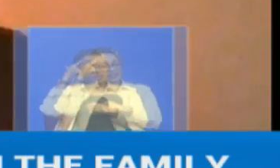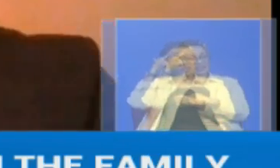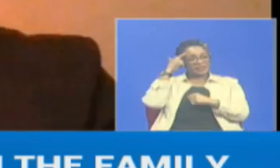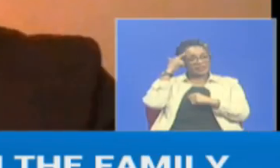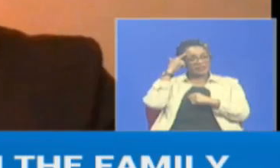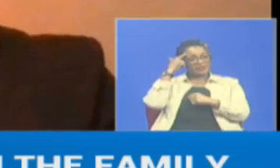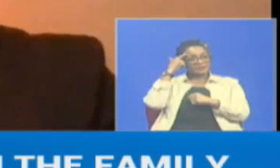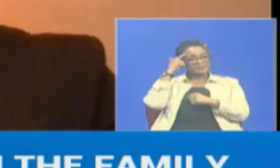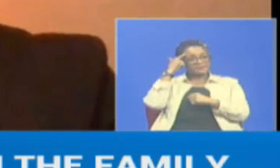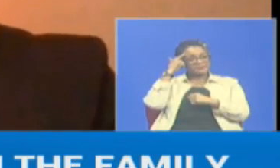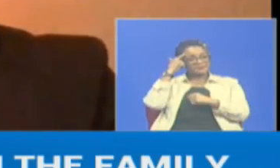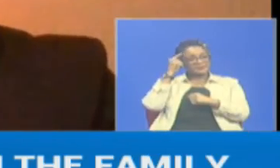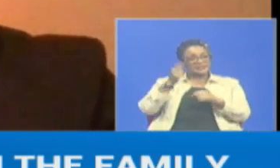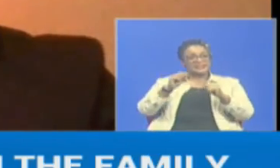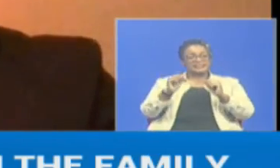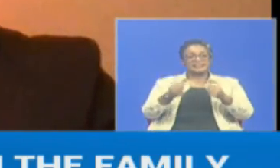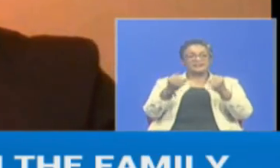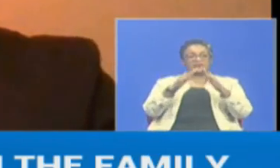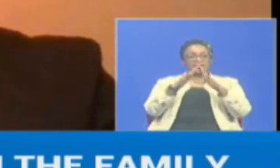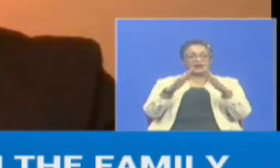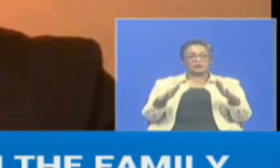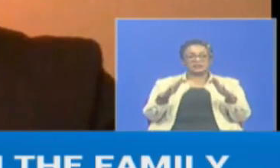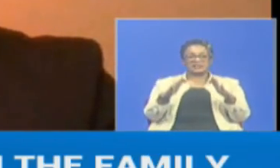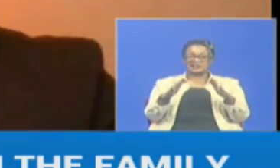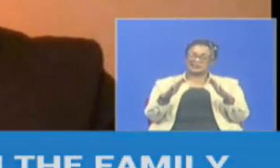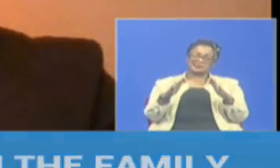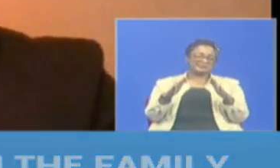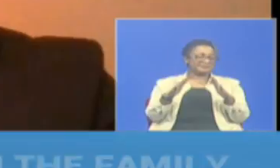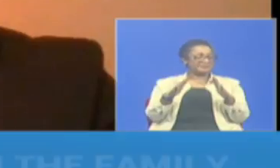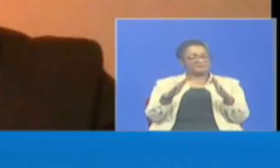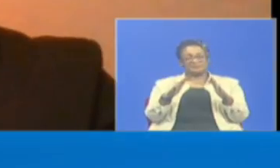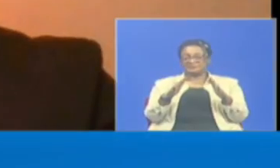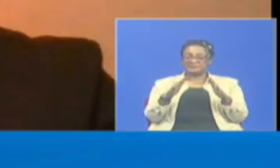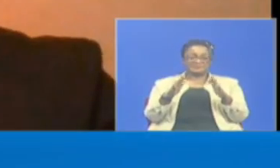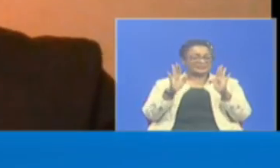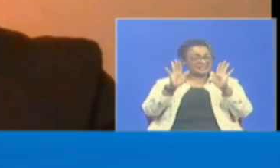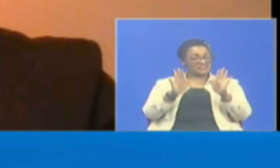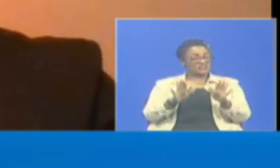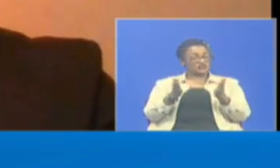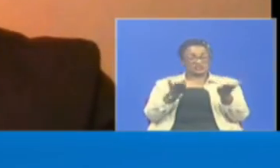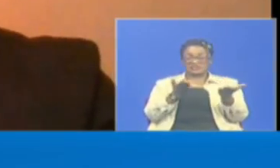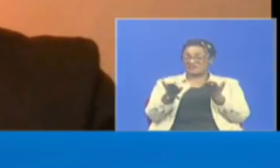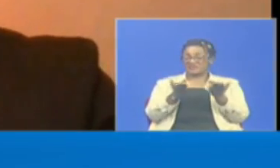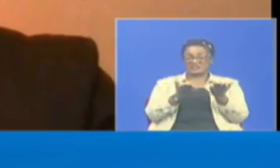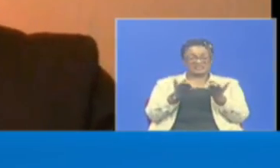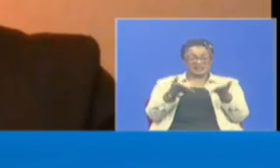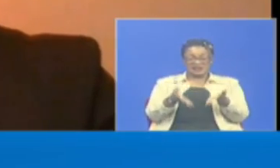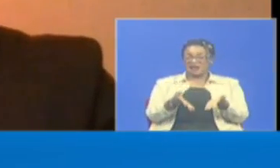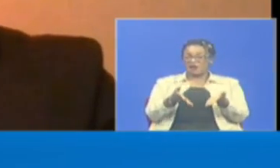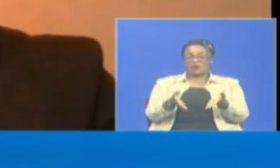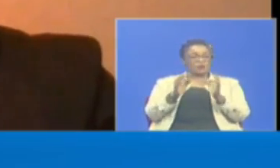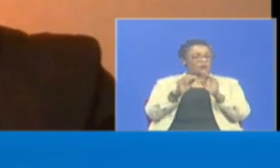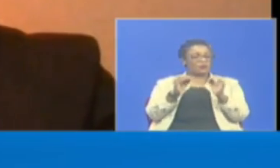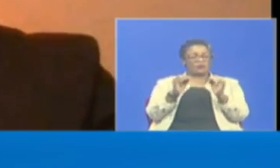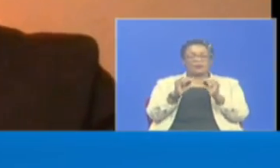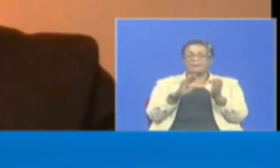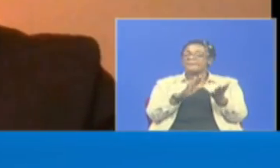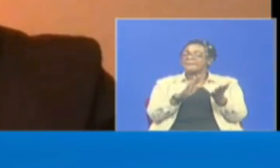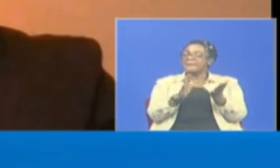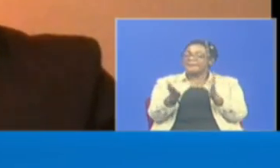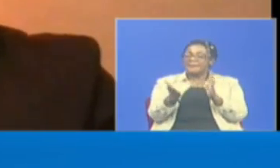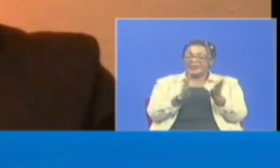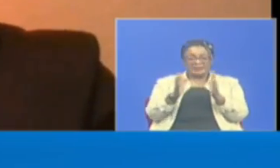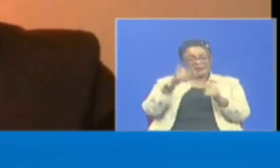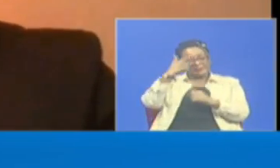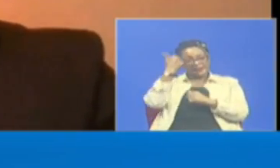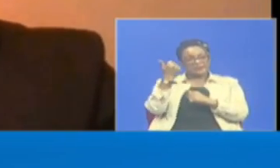the safe houses wouldn't be such an essential services for such a time as now, probably